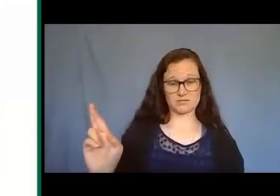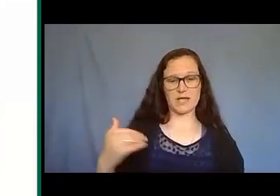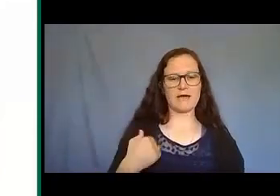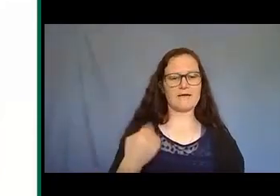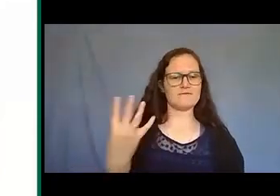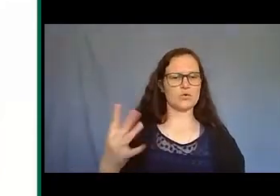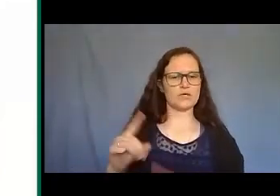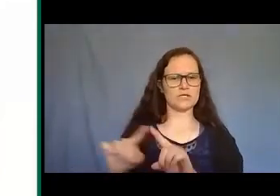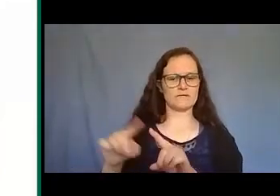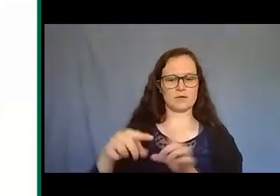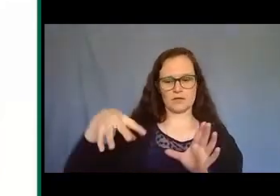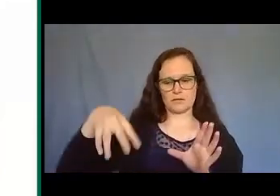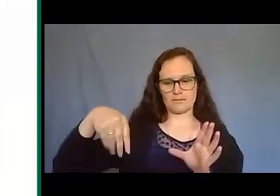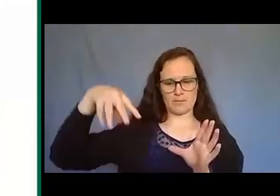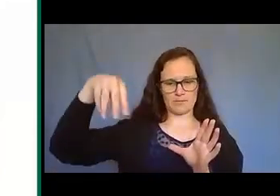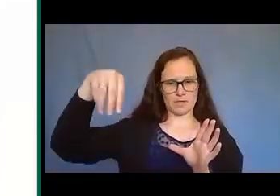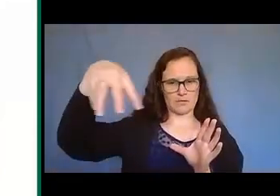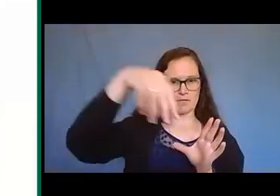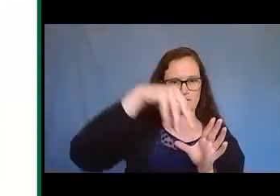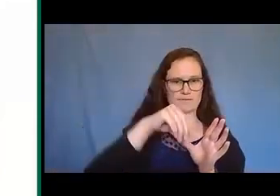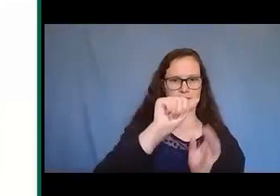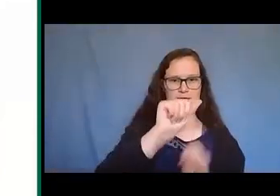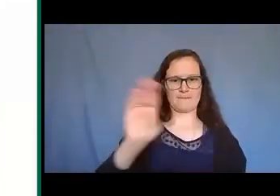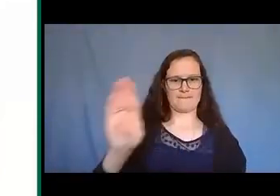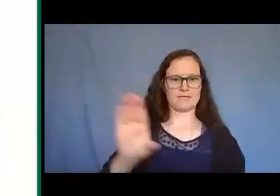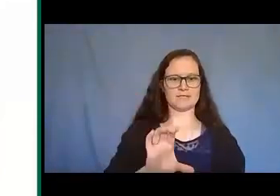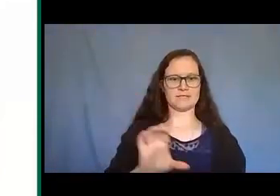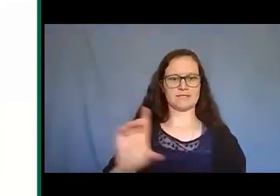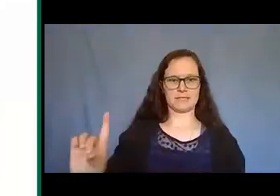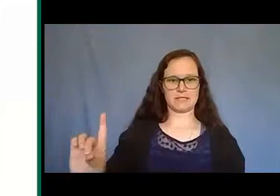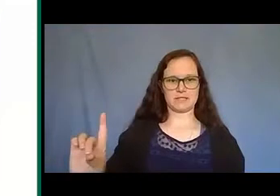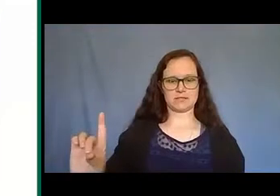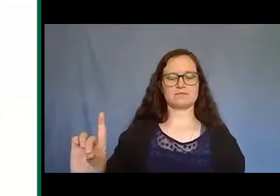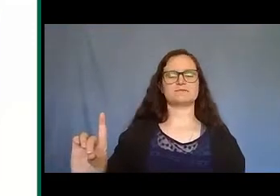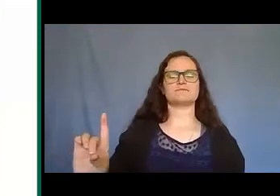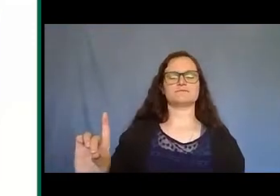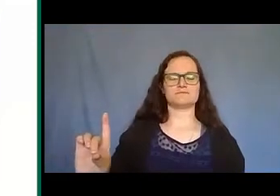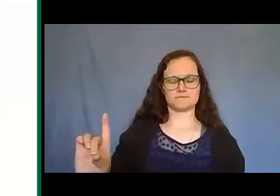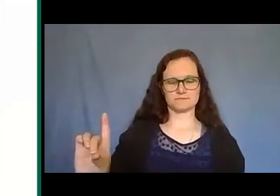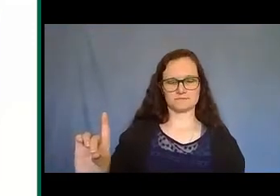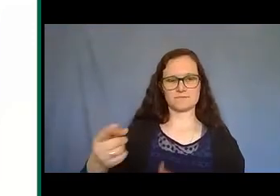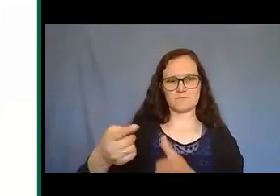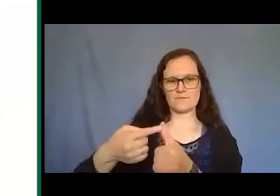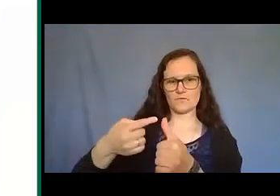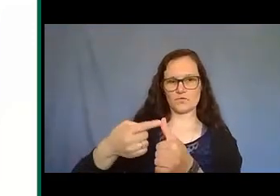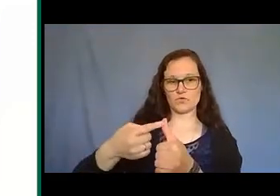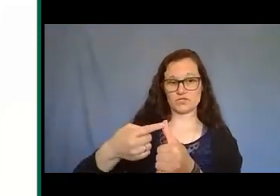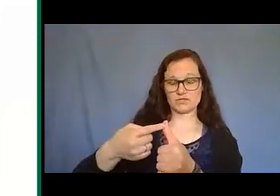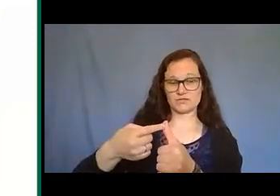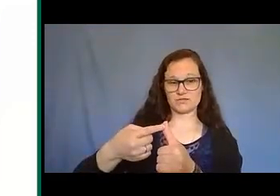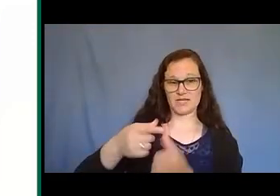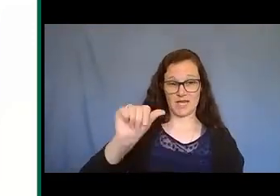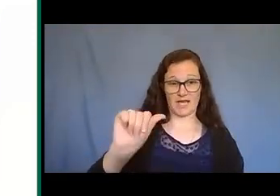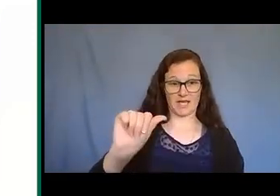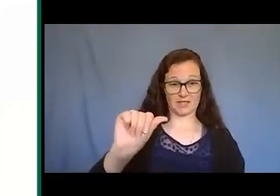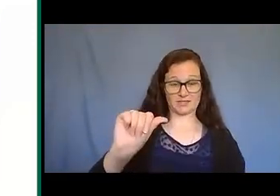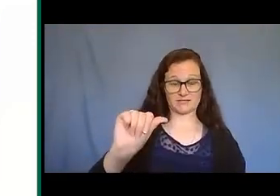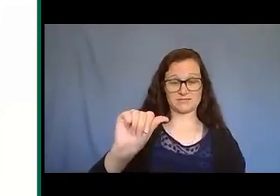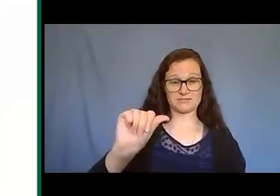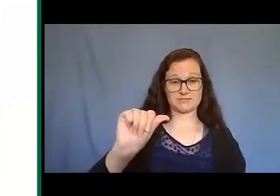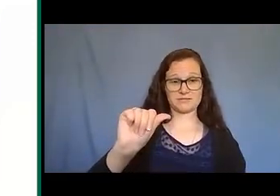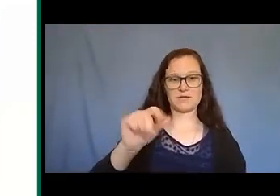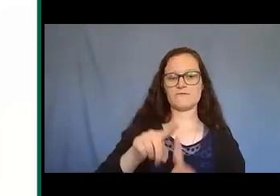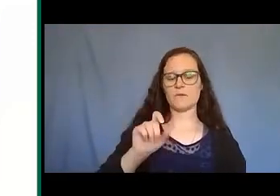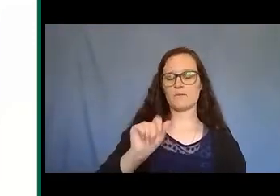aerial photos labeled A, B, C, and D. And the first one, labeled A, is from